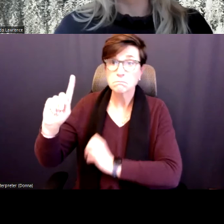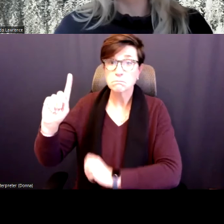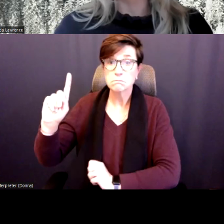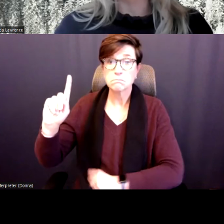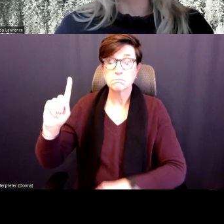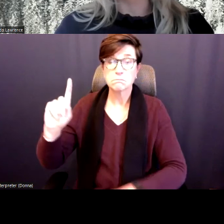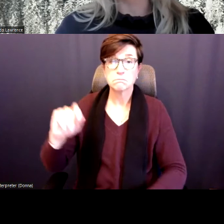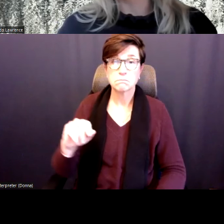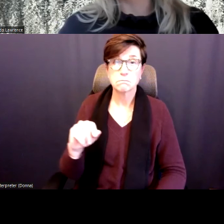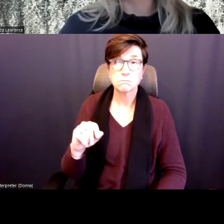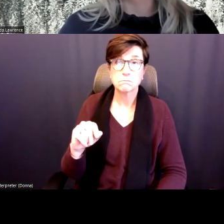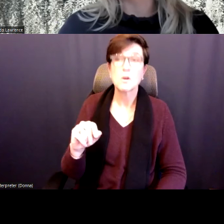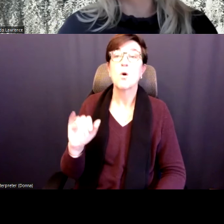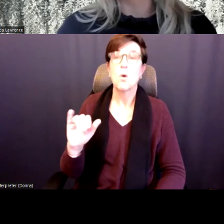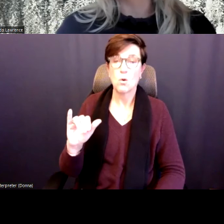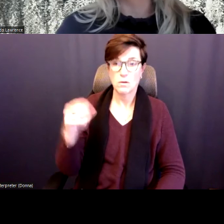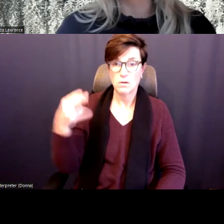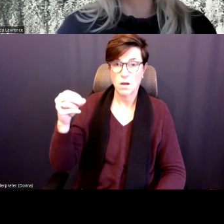Whoop, Pauline Martinez.